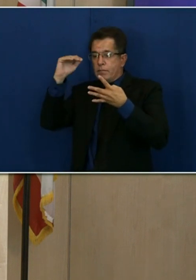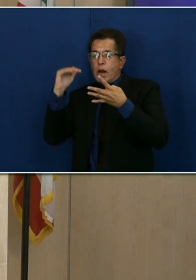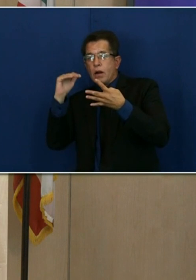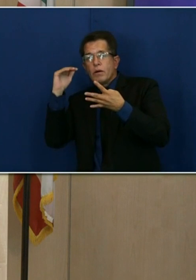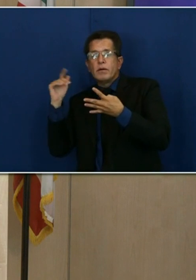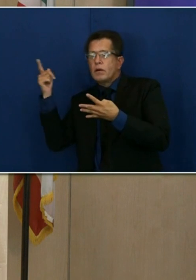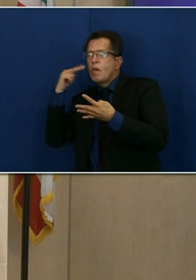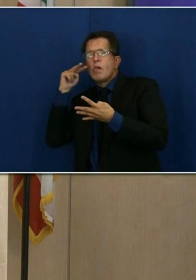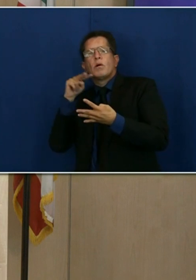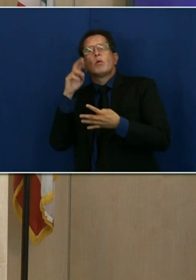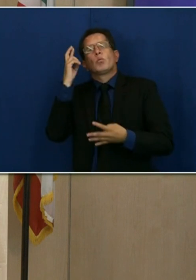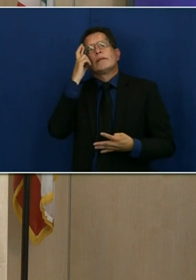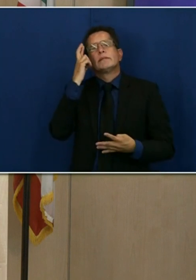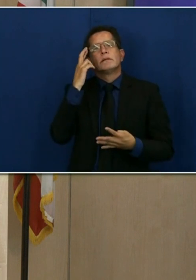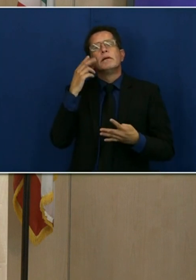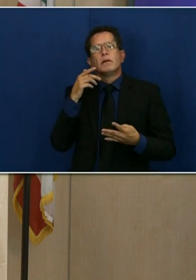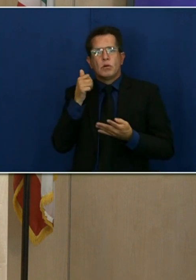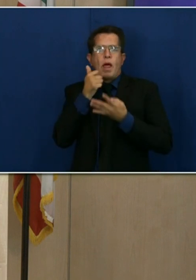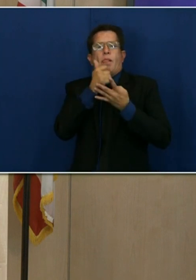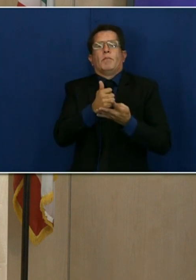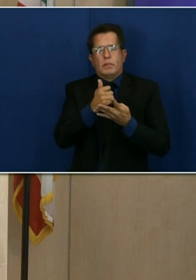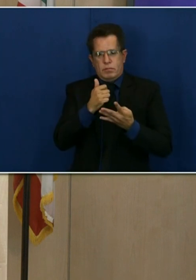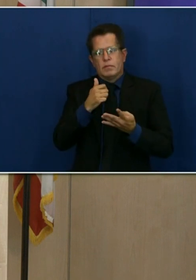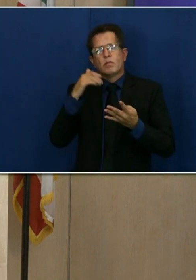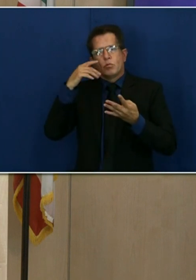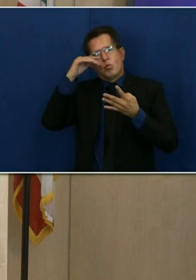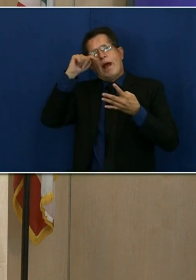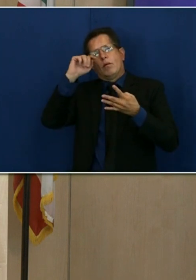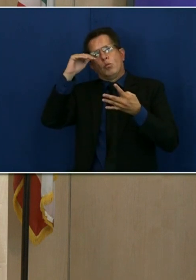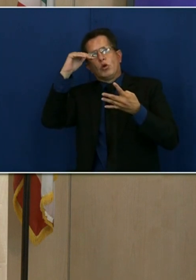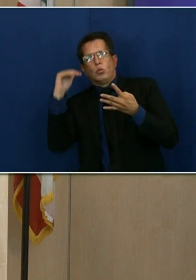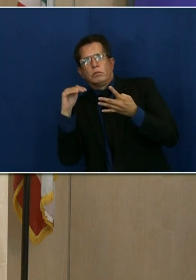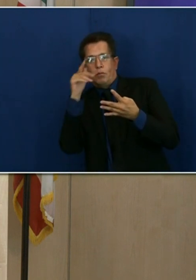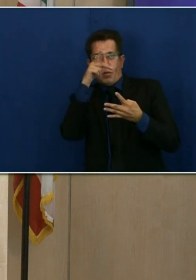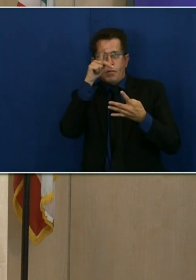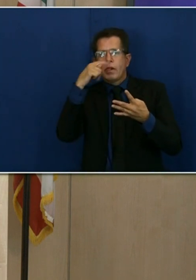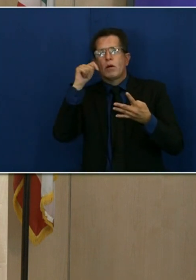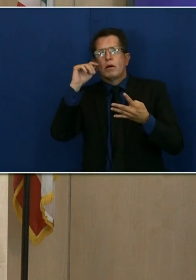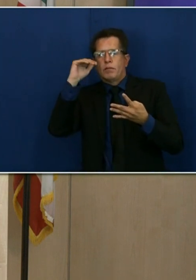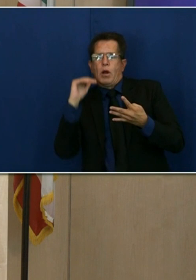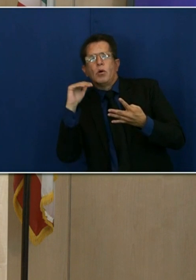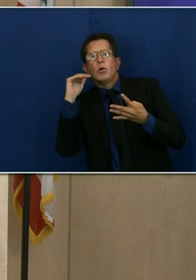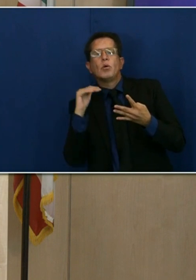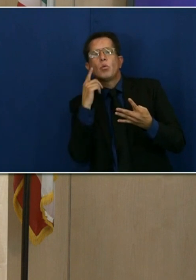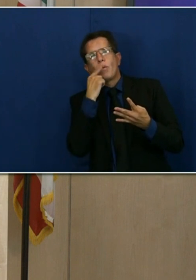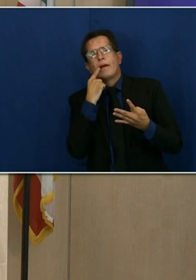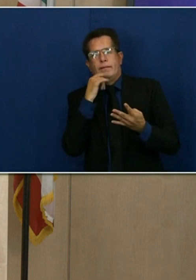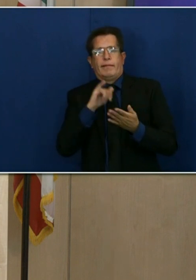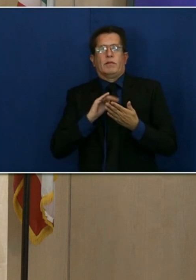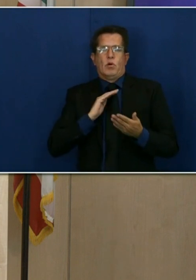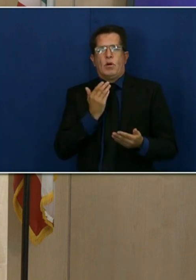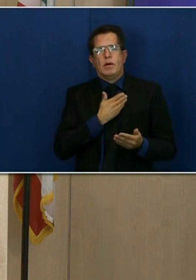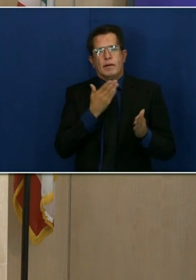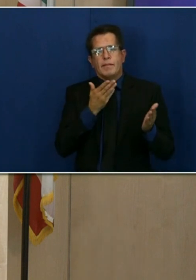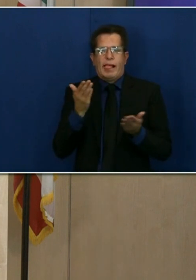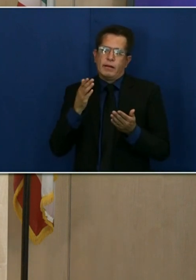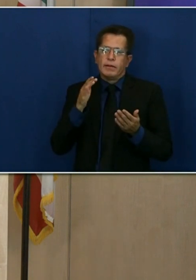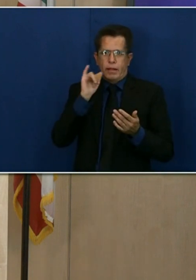factors that might be contributing and help reduce us from purple to red. So that's what we're doing.